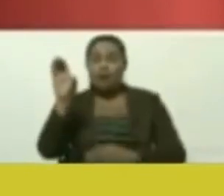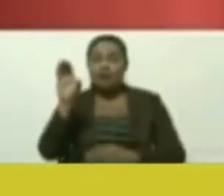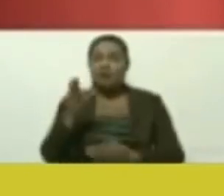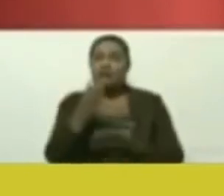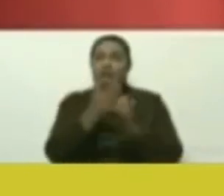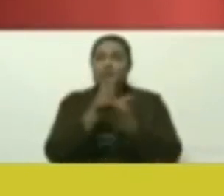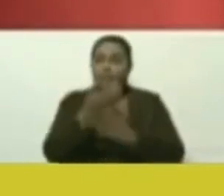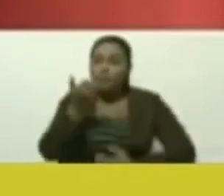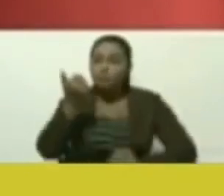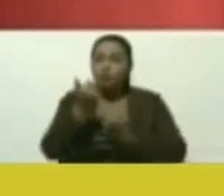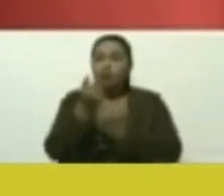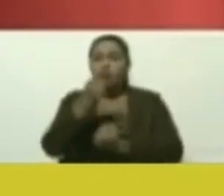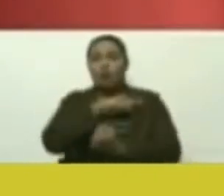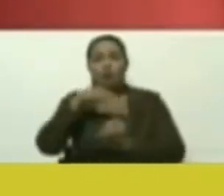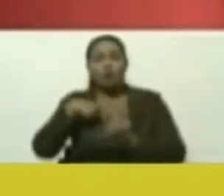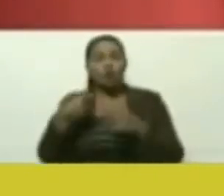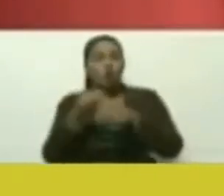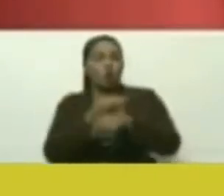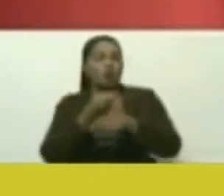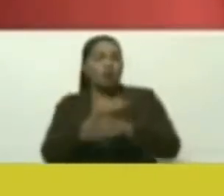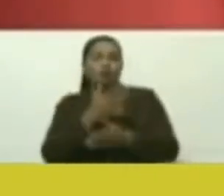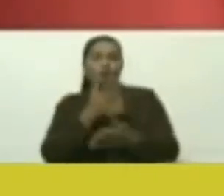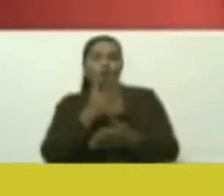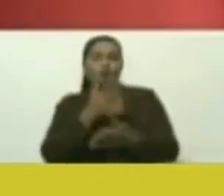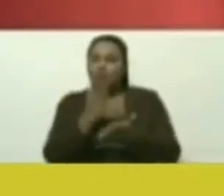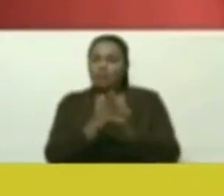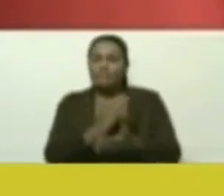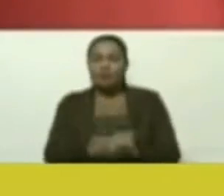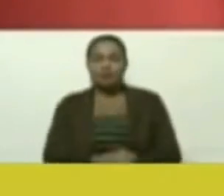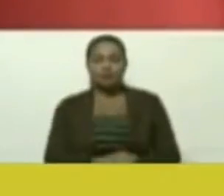Venezuela was one of the countries that supported our government